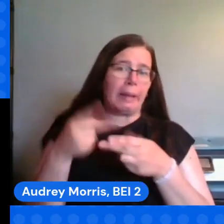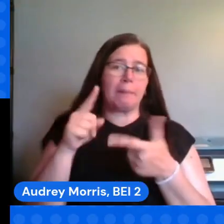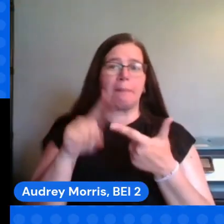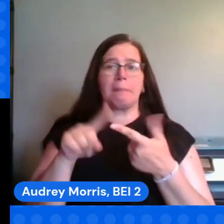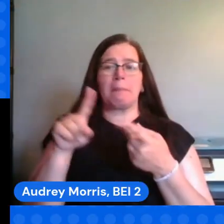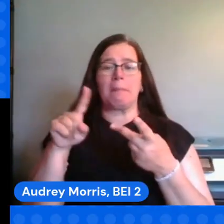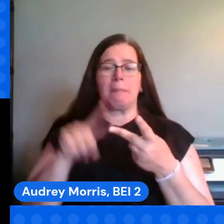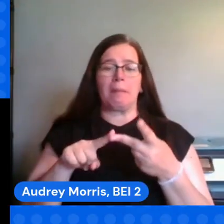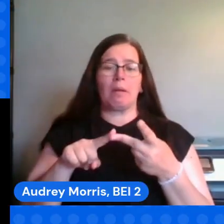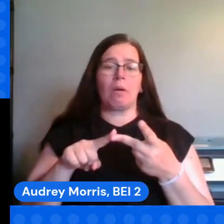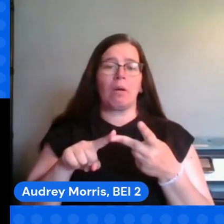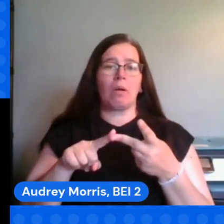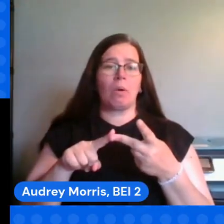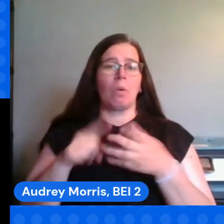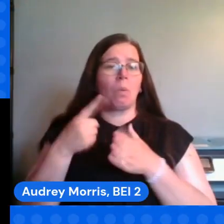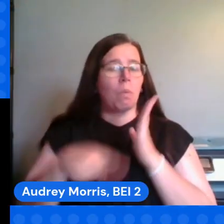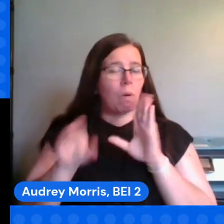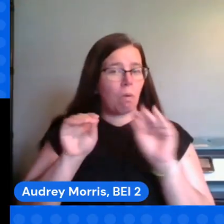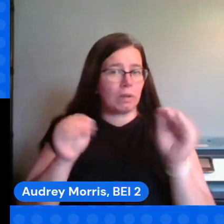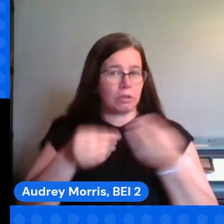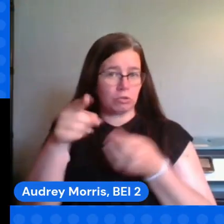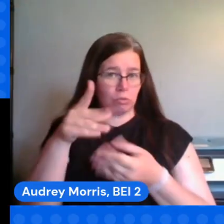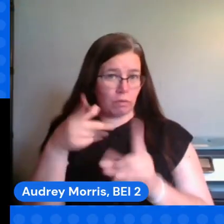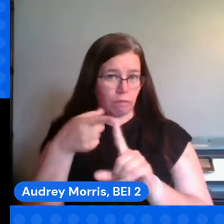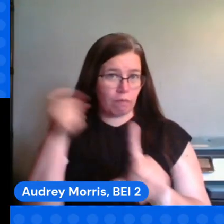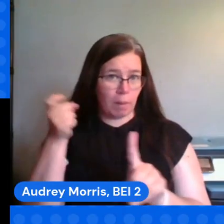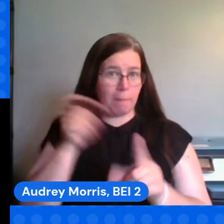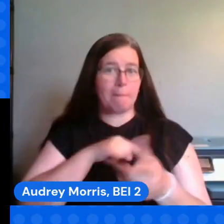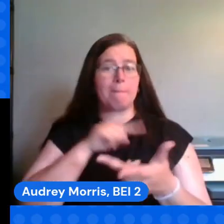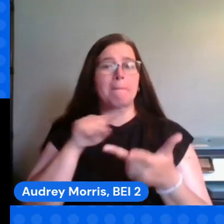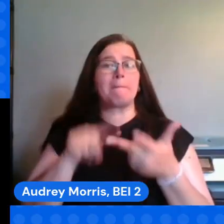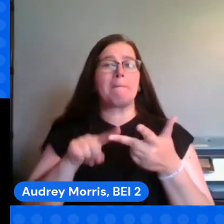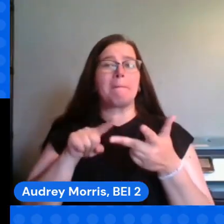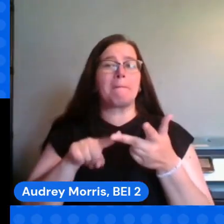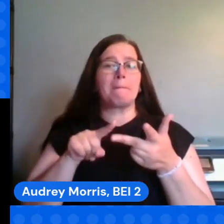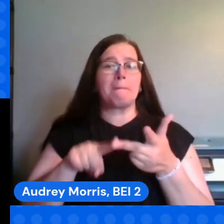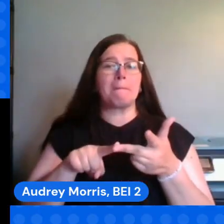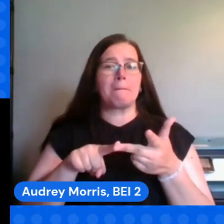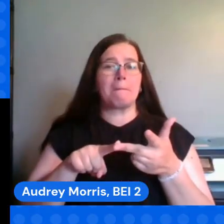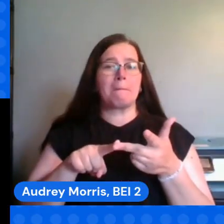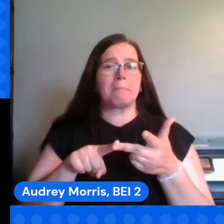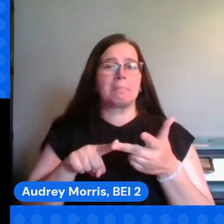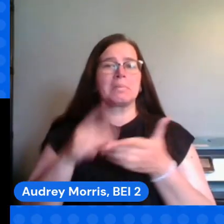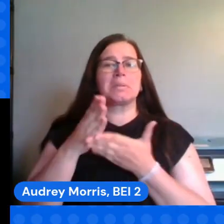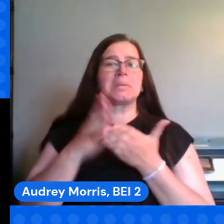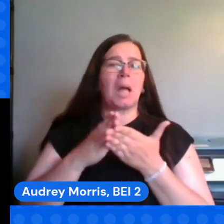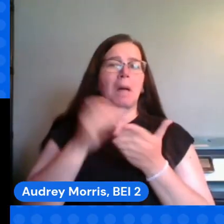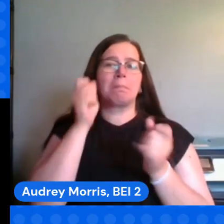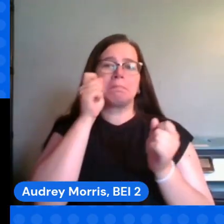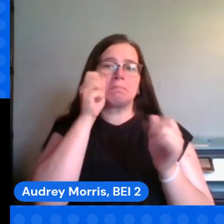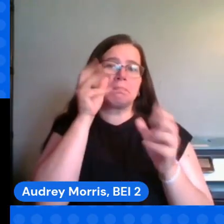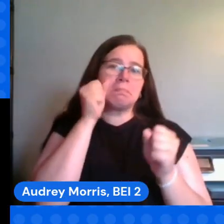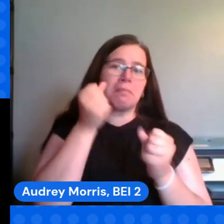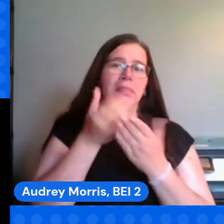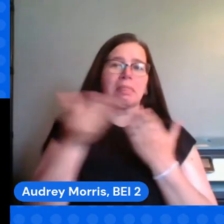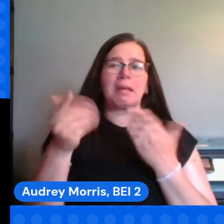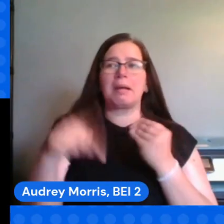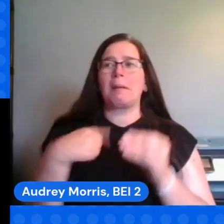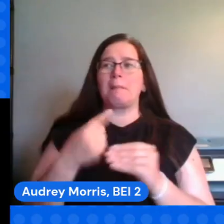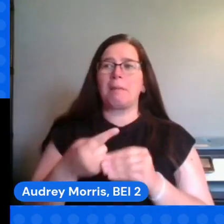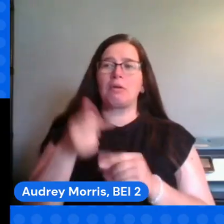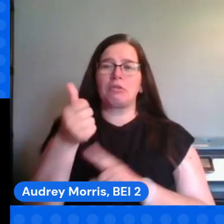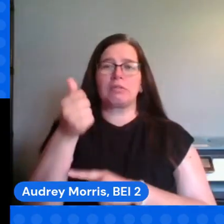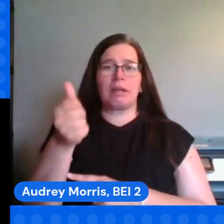you represent, and then maybe some unsuspected phenomenon about yourself that people would